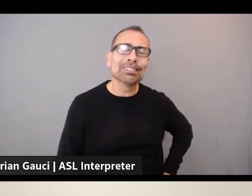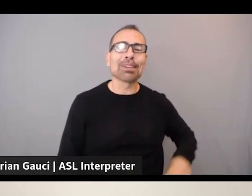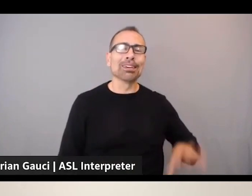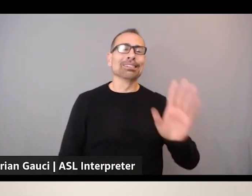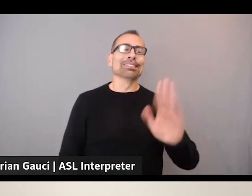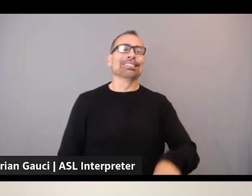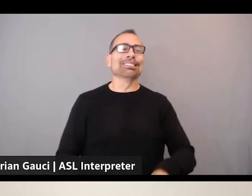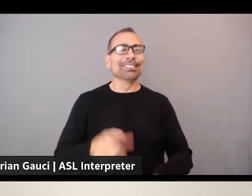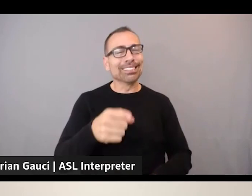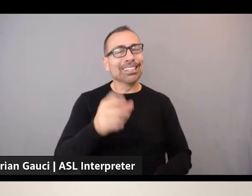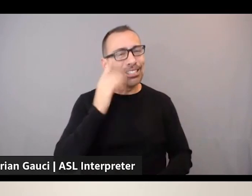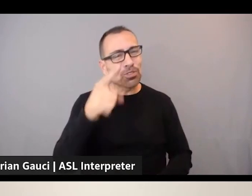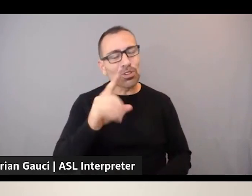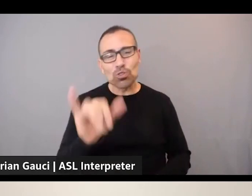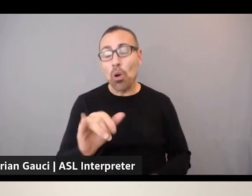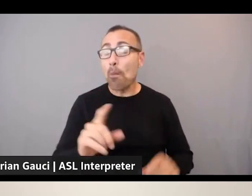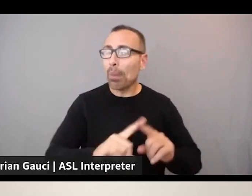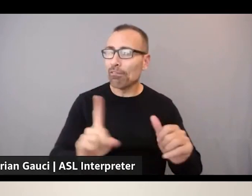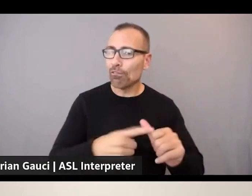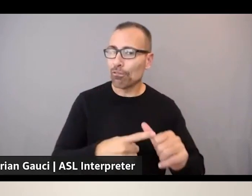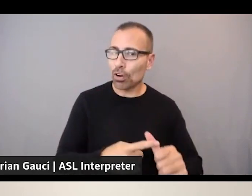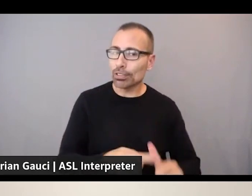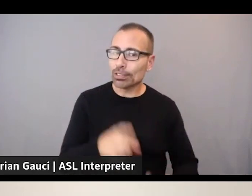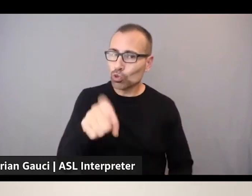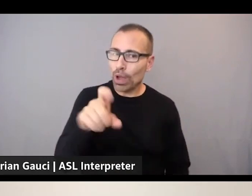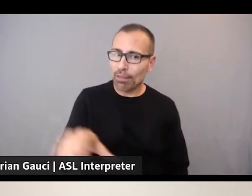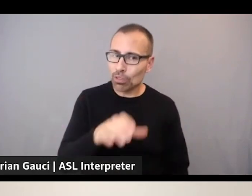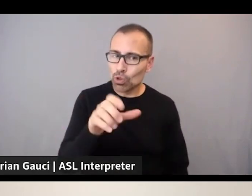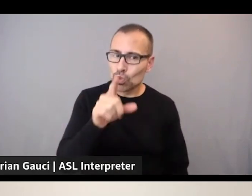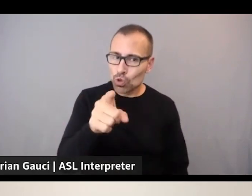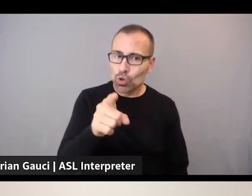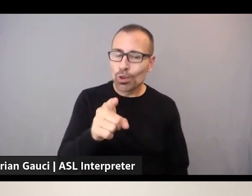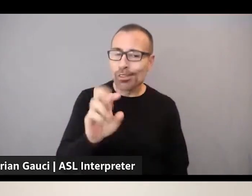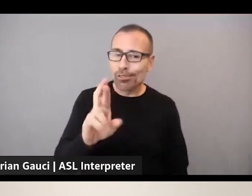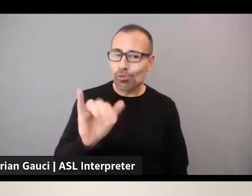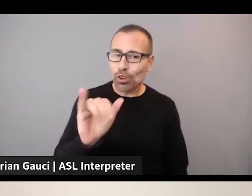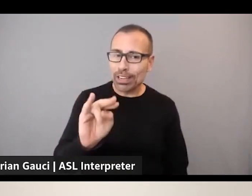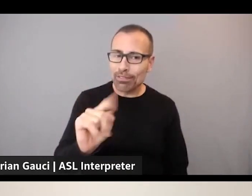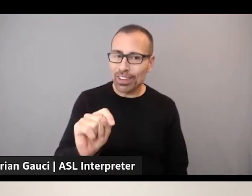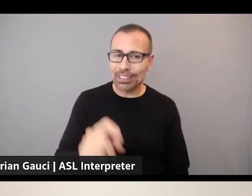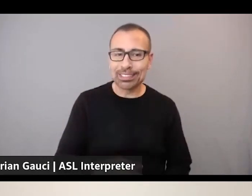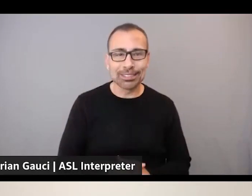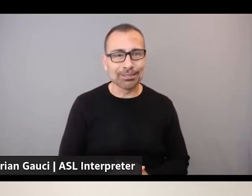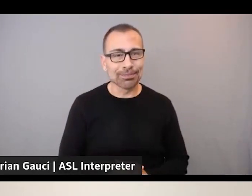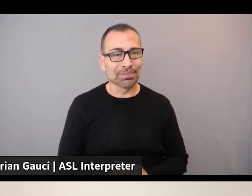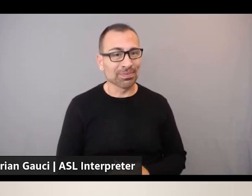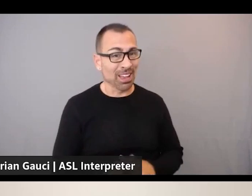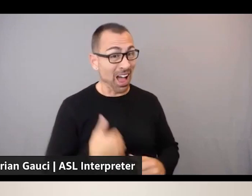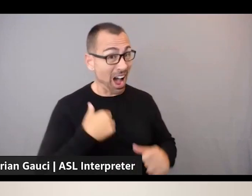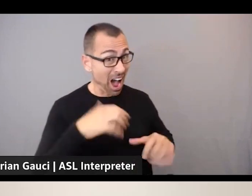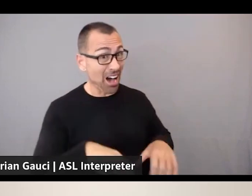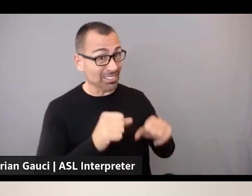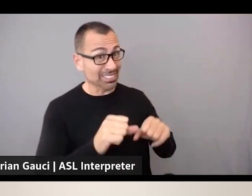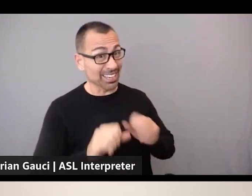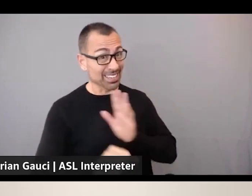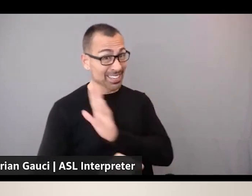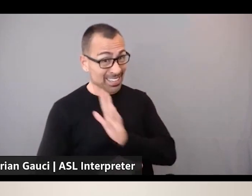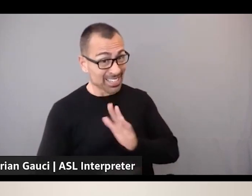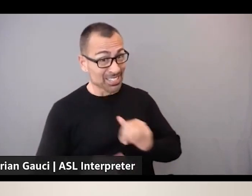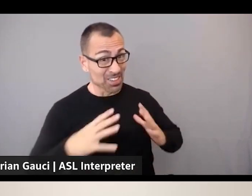do reinvent. Yeah. I'll take Brian's vacation. I'll go on Brian's vacation. Yeah, totally.